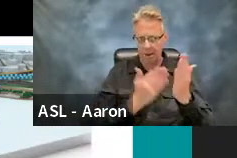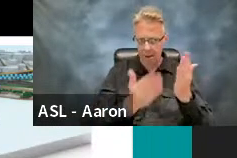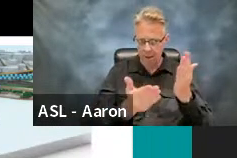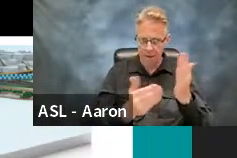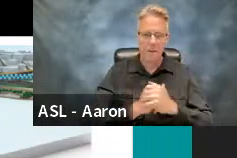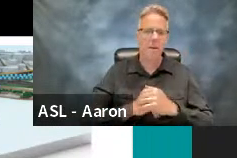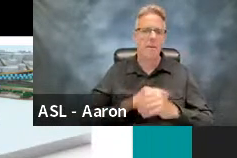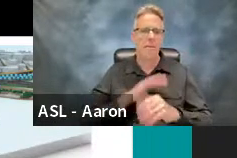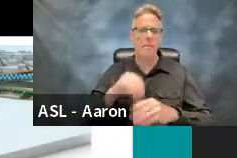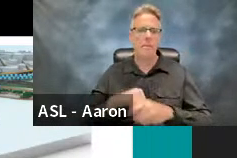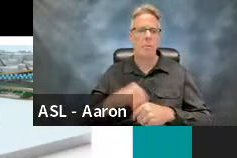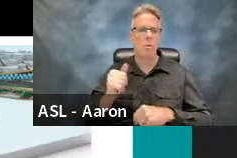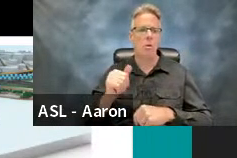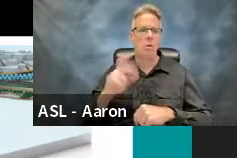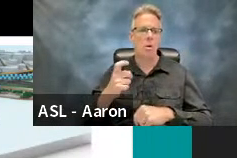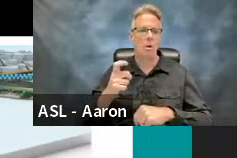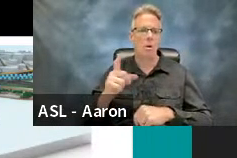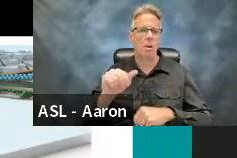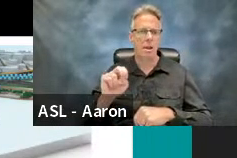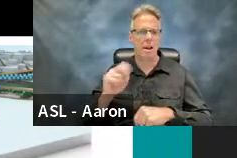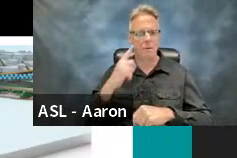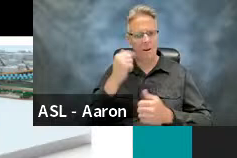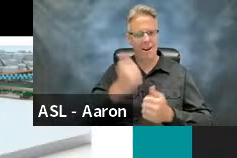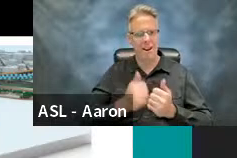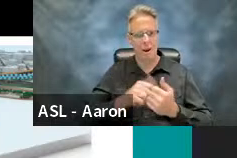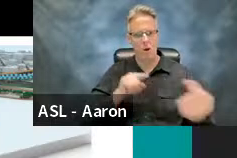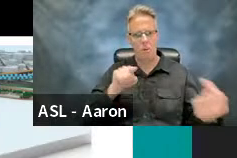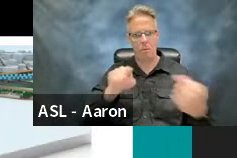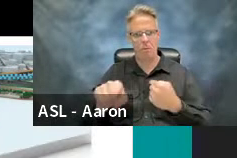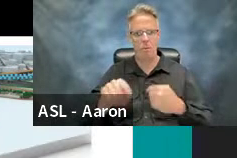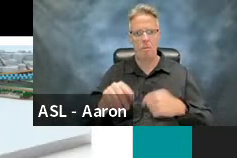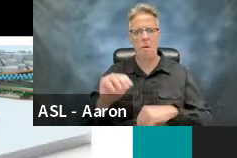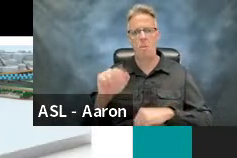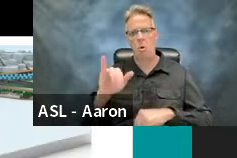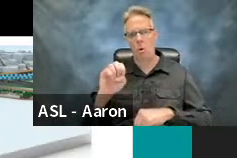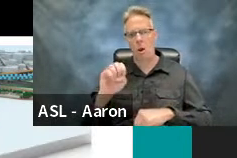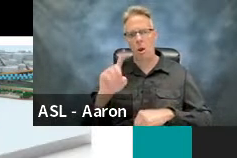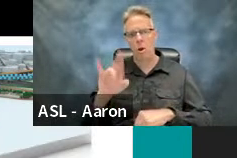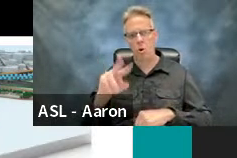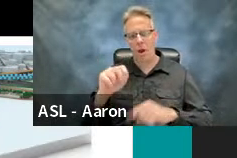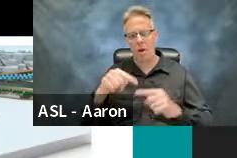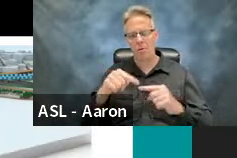include one auxiliary lane in each direction between Marine Drive and Mill Plain.